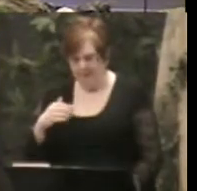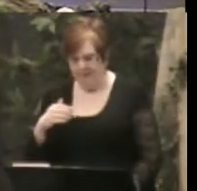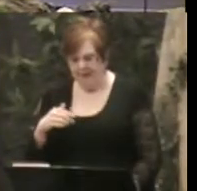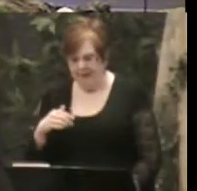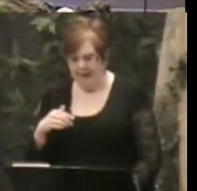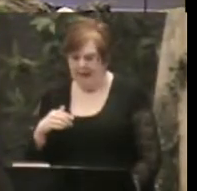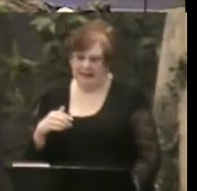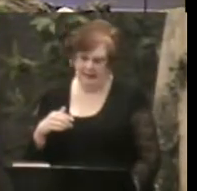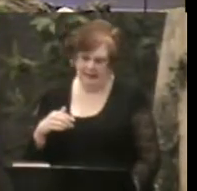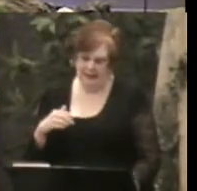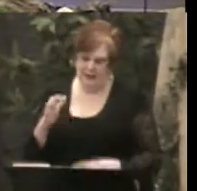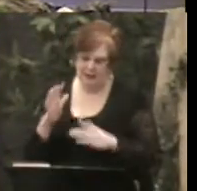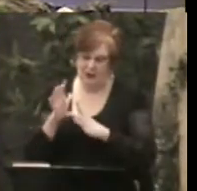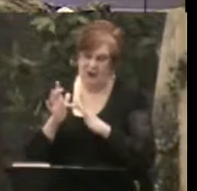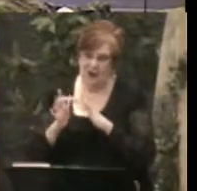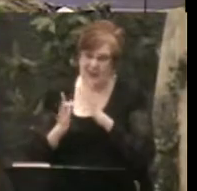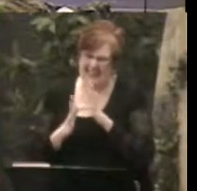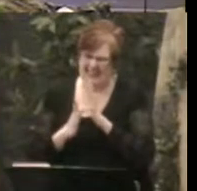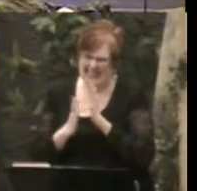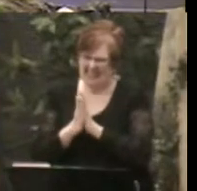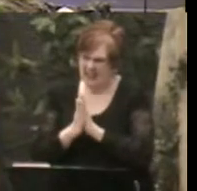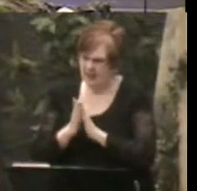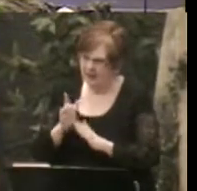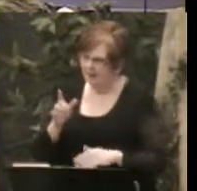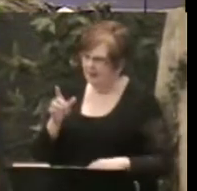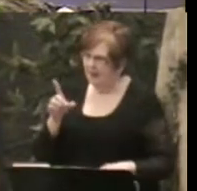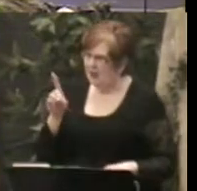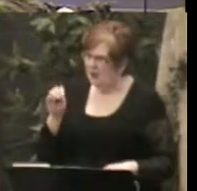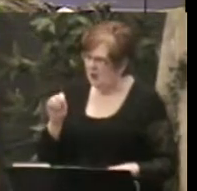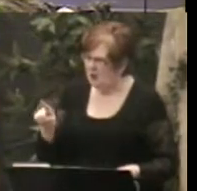Jesus is asked if he cares,